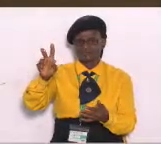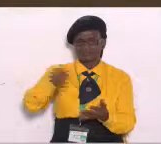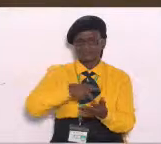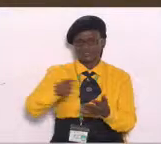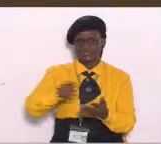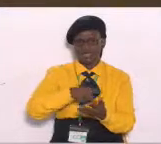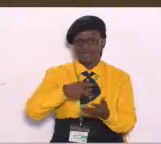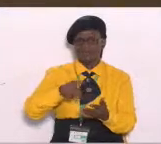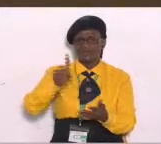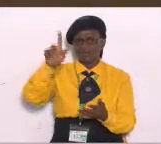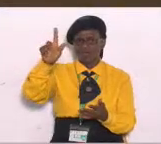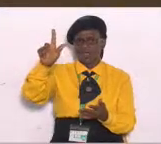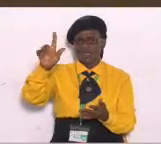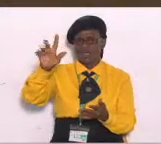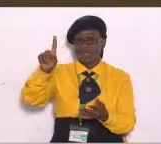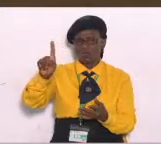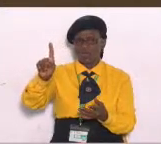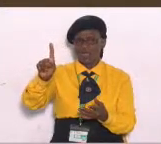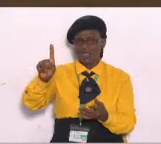Psalm 115, verse 3